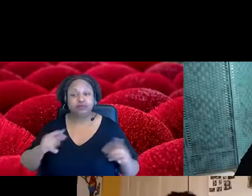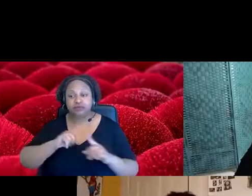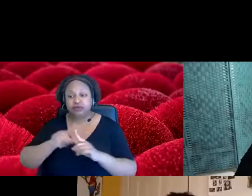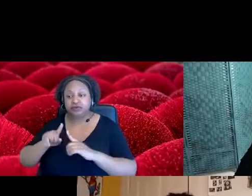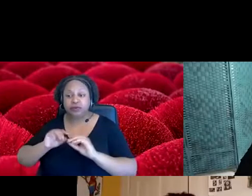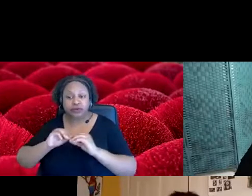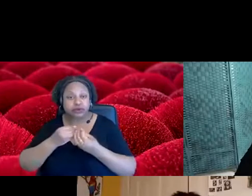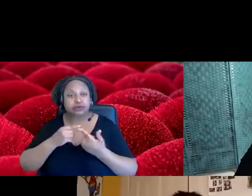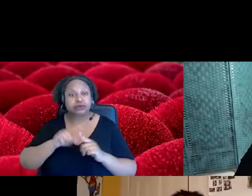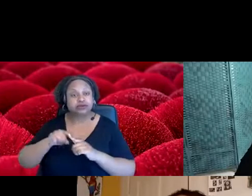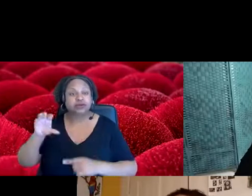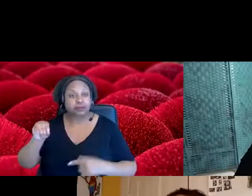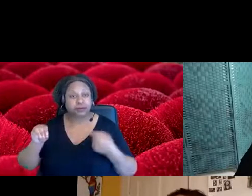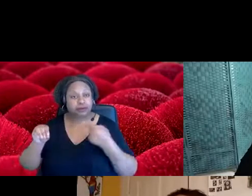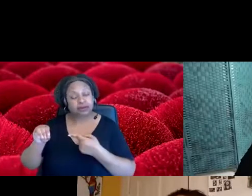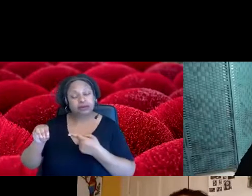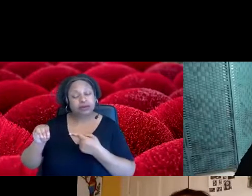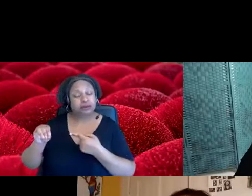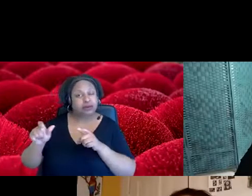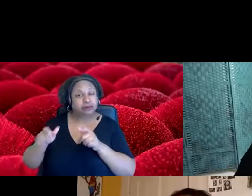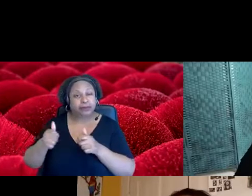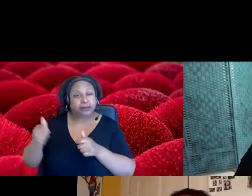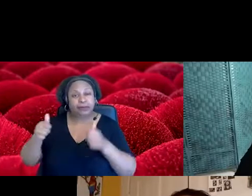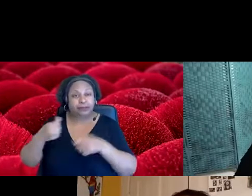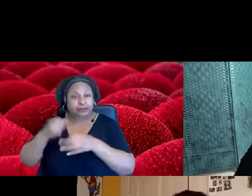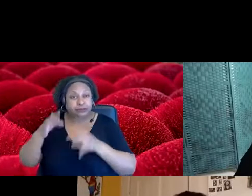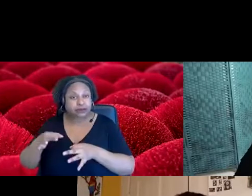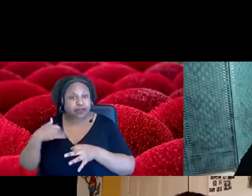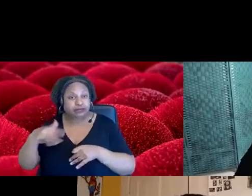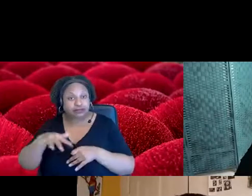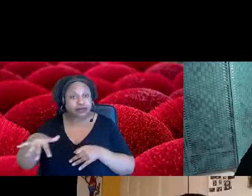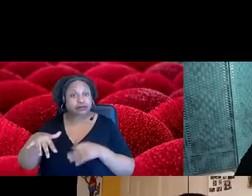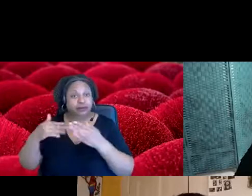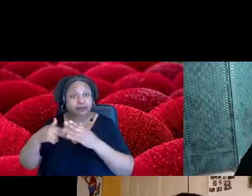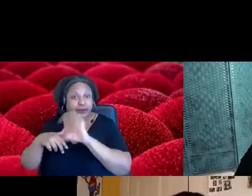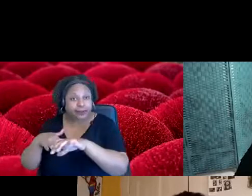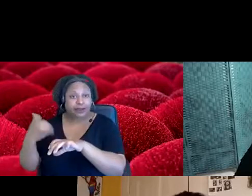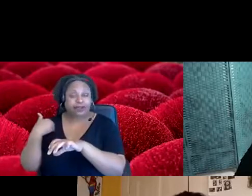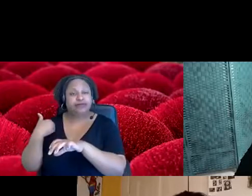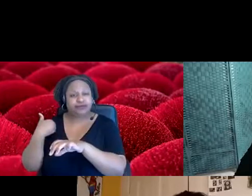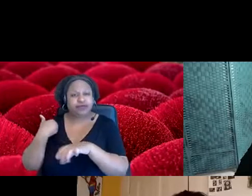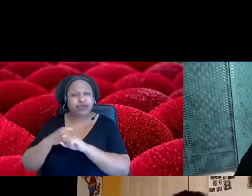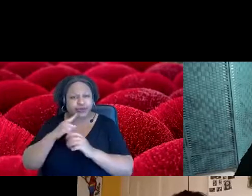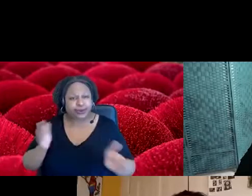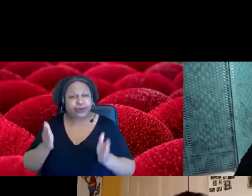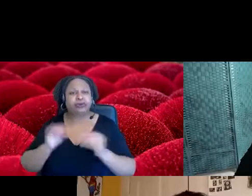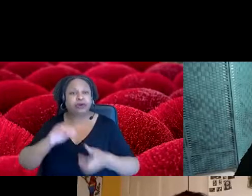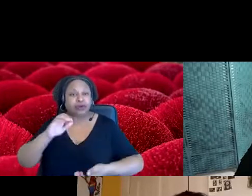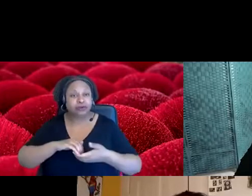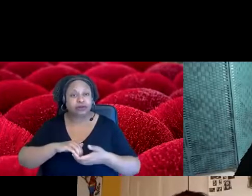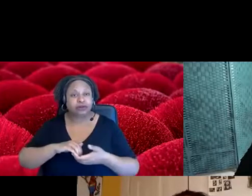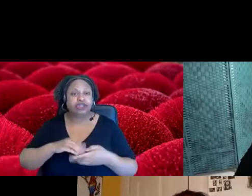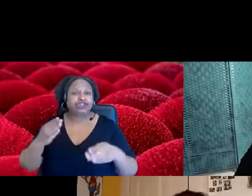and companies or whoever's making these decisions that have spaces to create more of that collaboration, more of that space